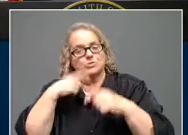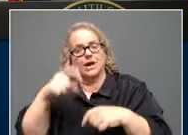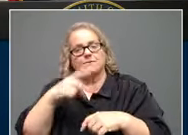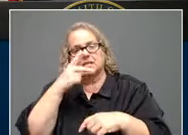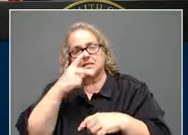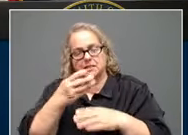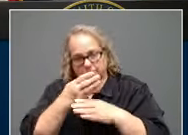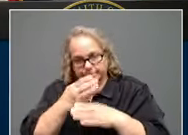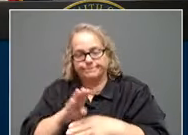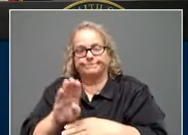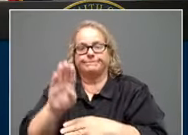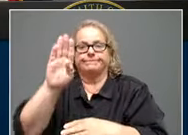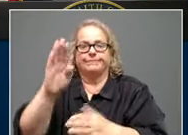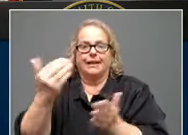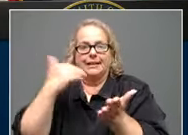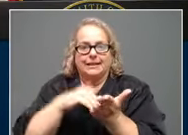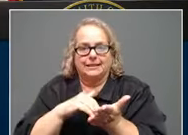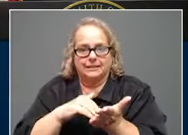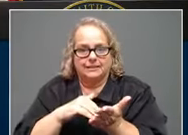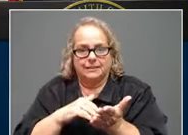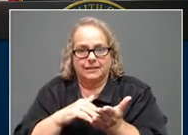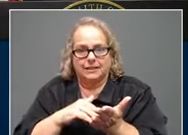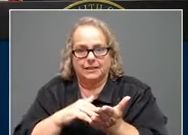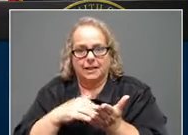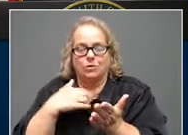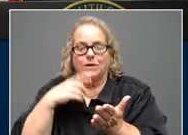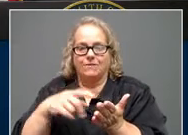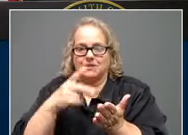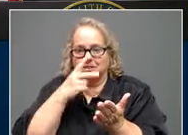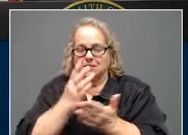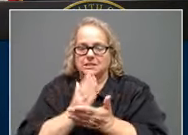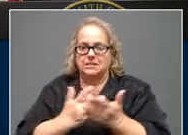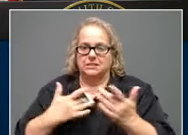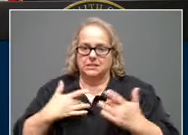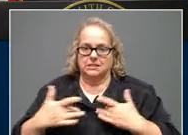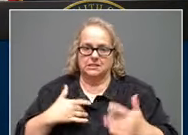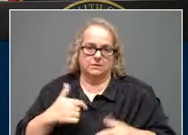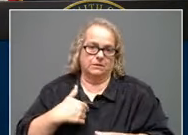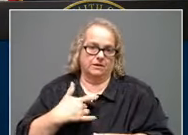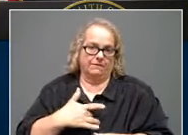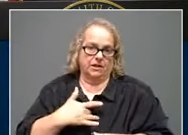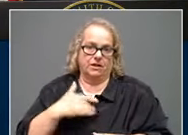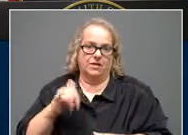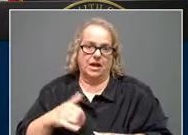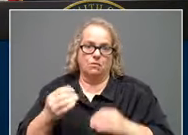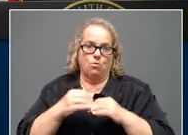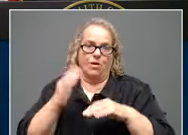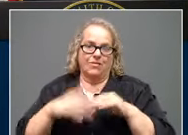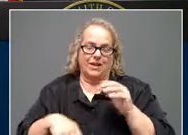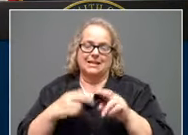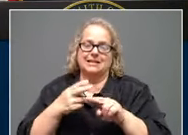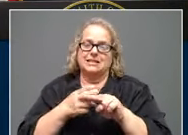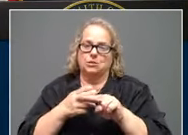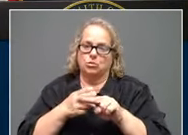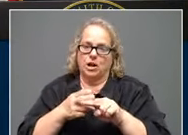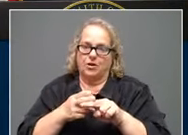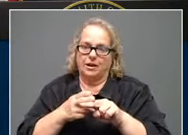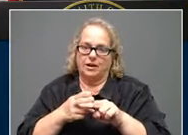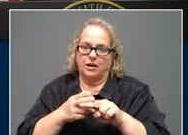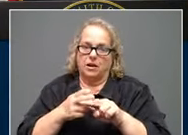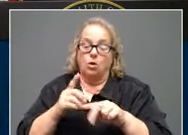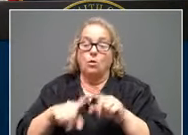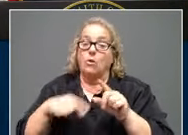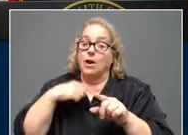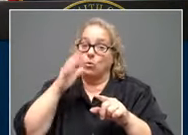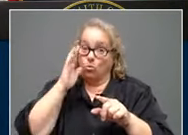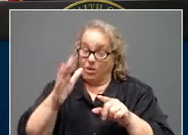around, and we'd have to see a concern that we believe would be more than temporary. The thing we're going to get to do is we're going to get